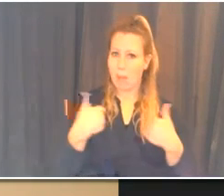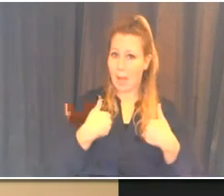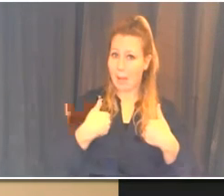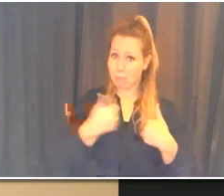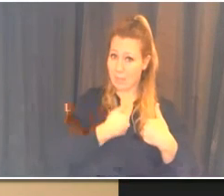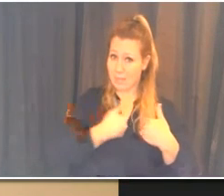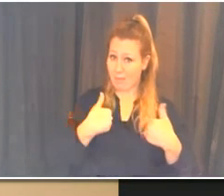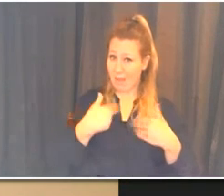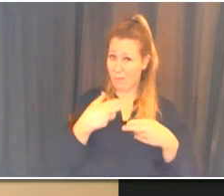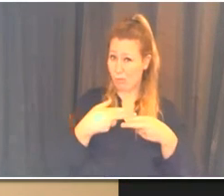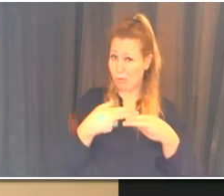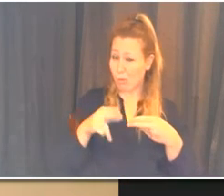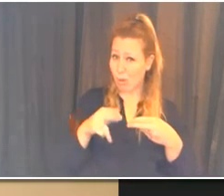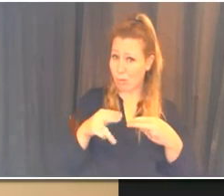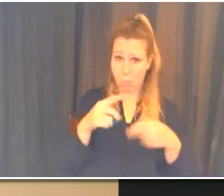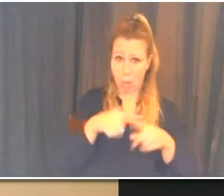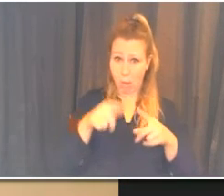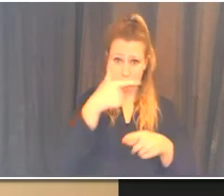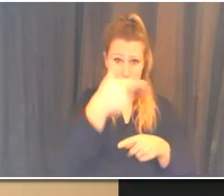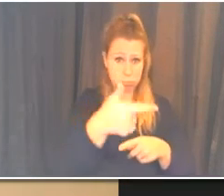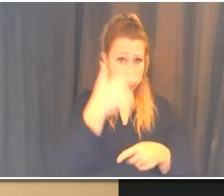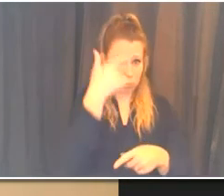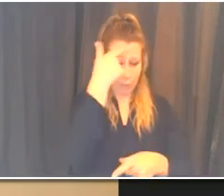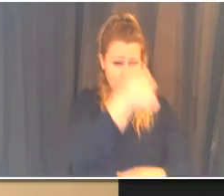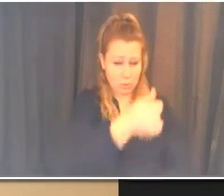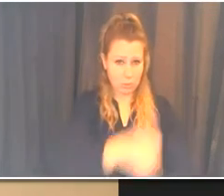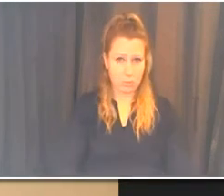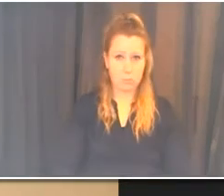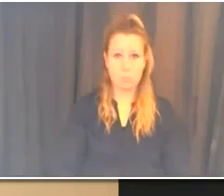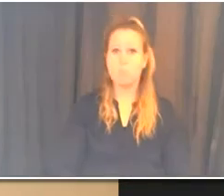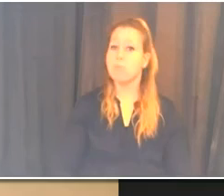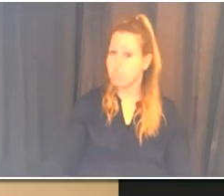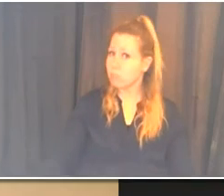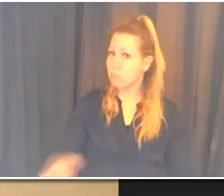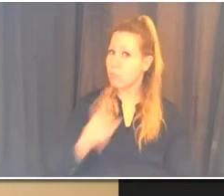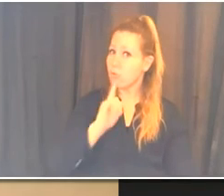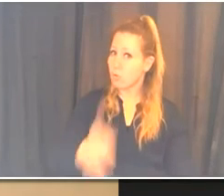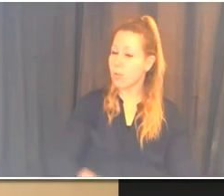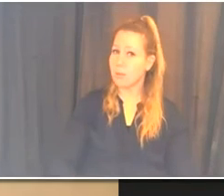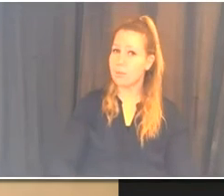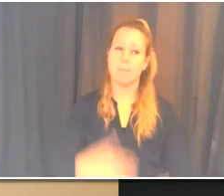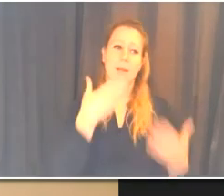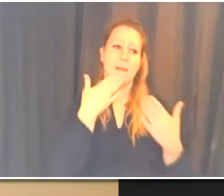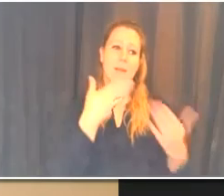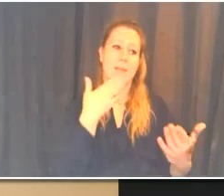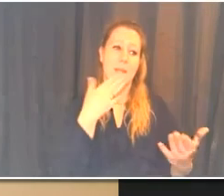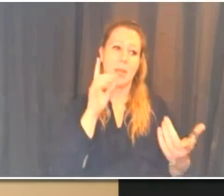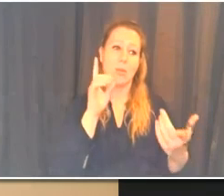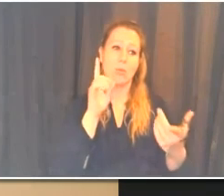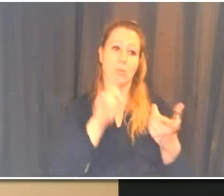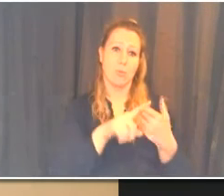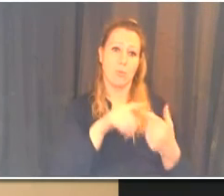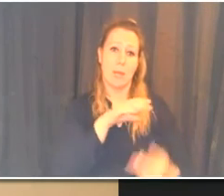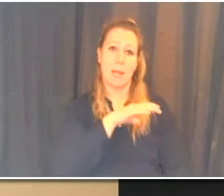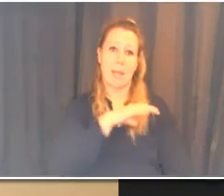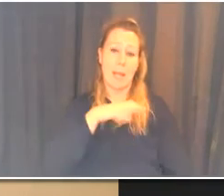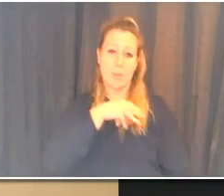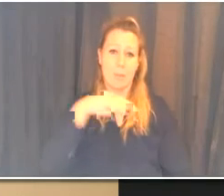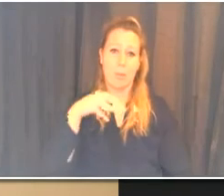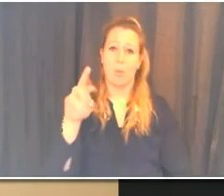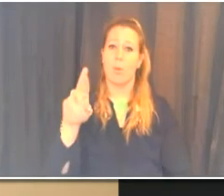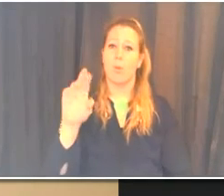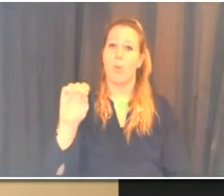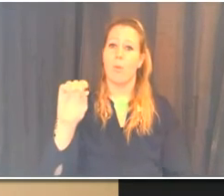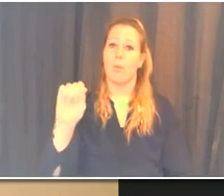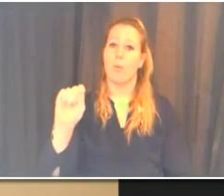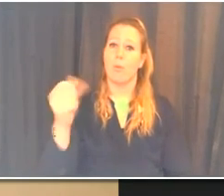my uh Council Daniel Adis uh see uh who overse uh the Public Safety Committee to